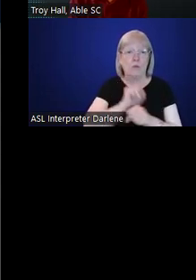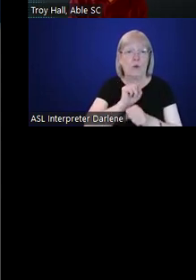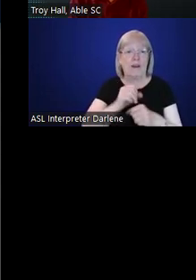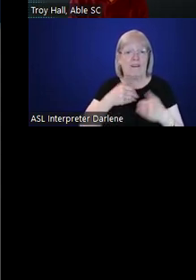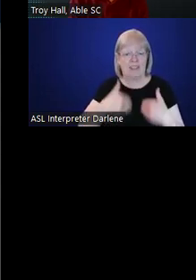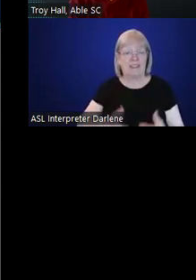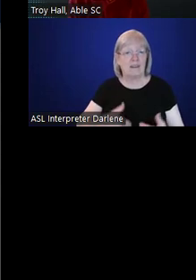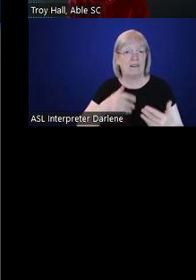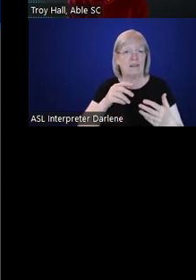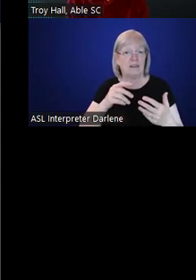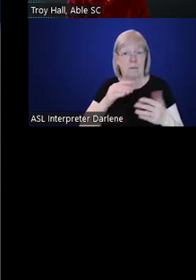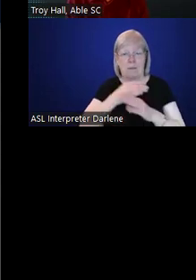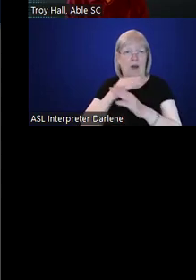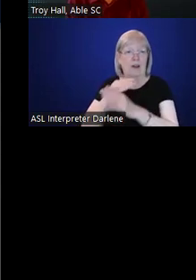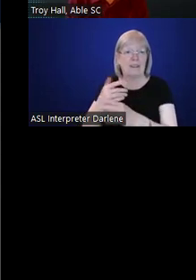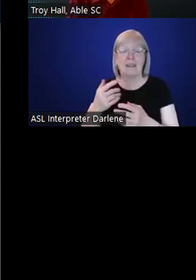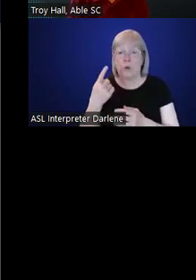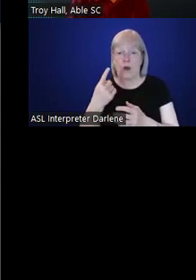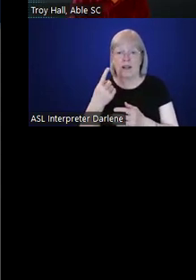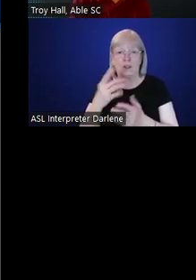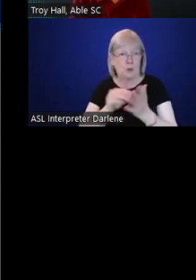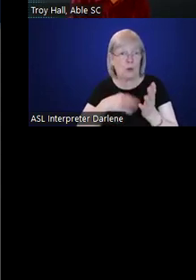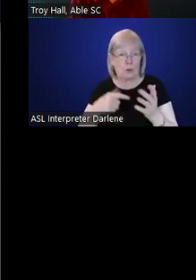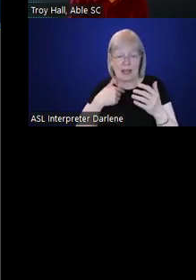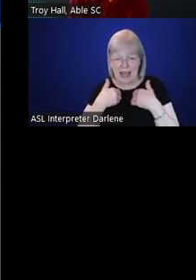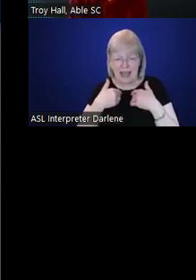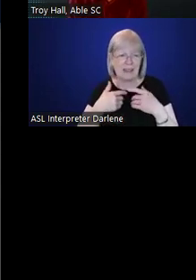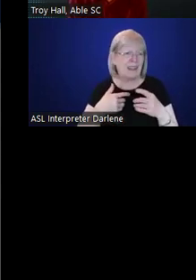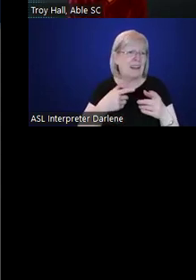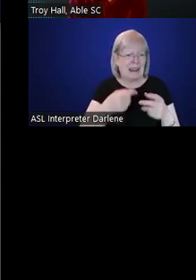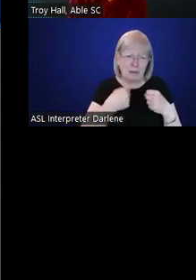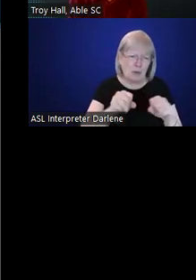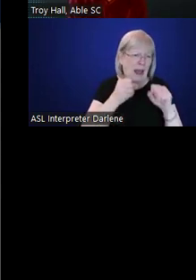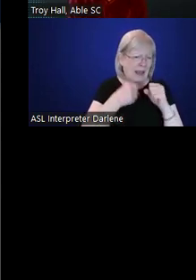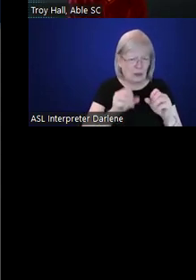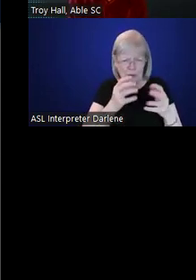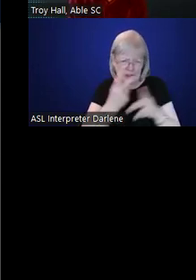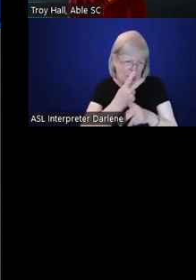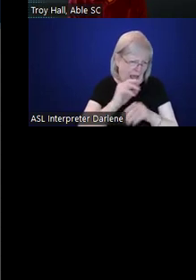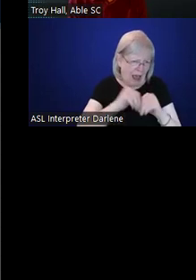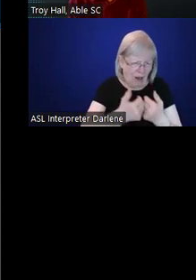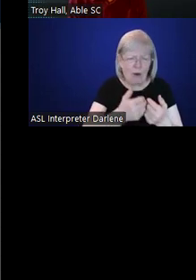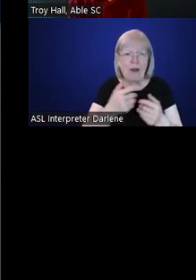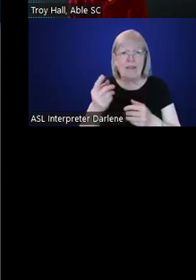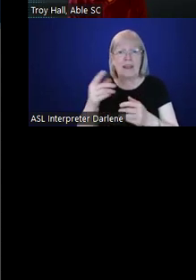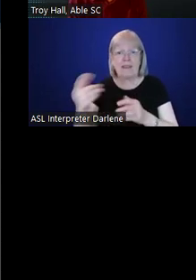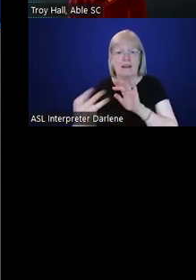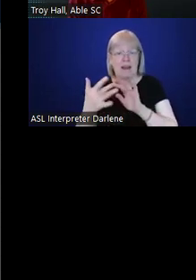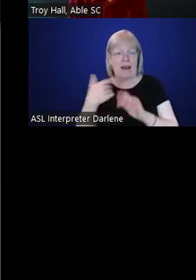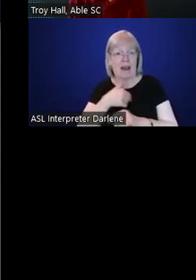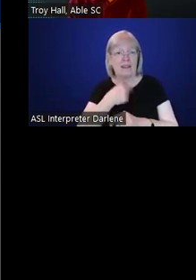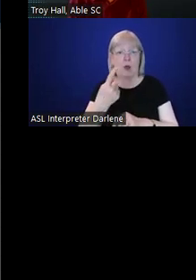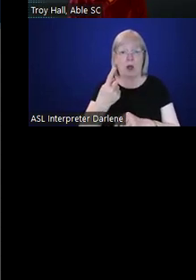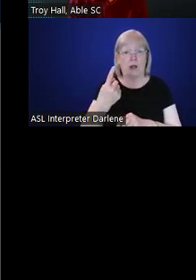was, man, they were trying. They had reached out to us and they were working with the family, and there's a young man who used a